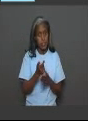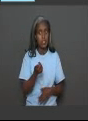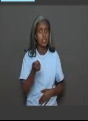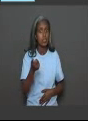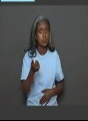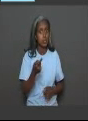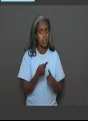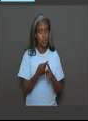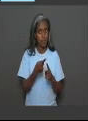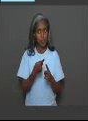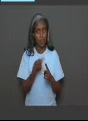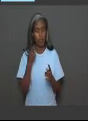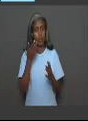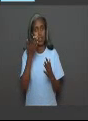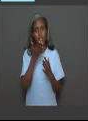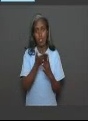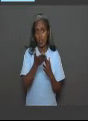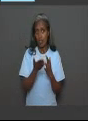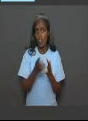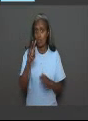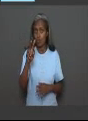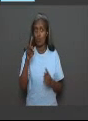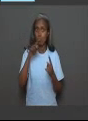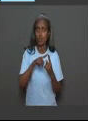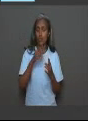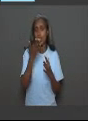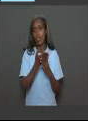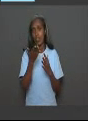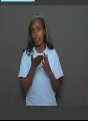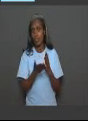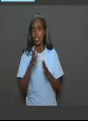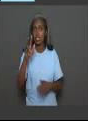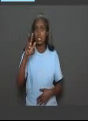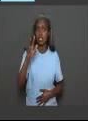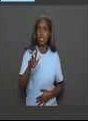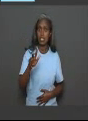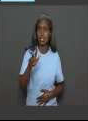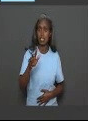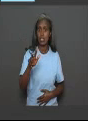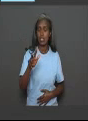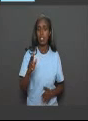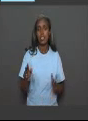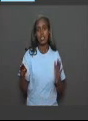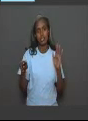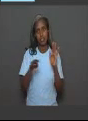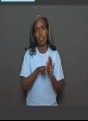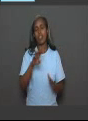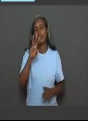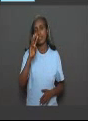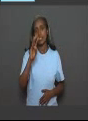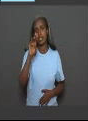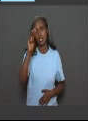The average speed for interval 2 to interval 3